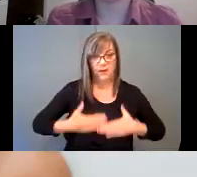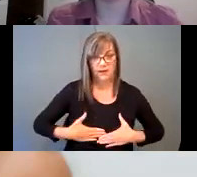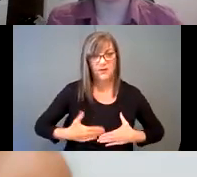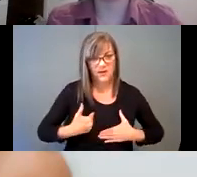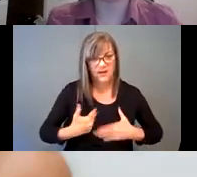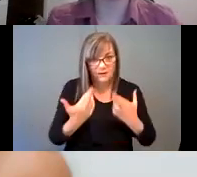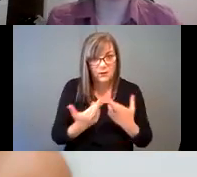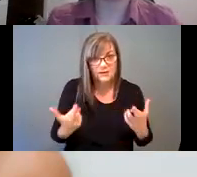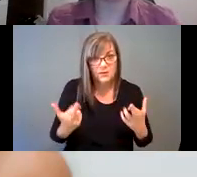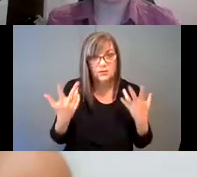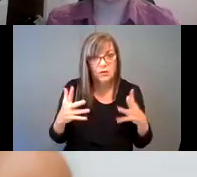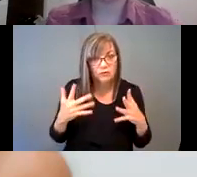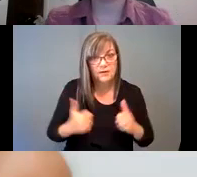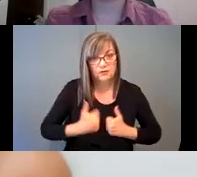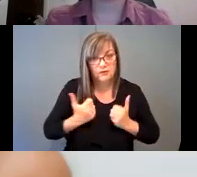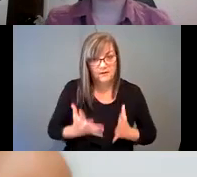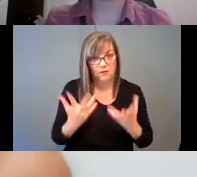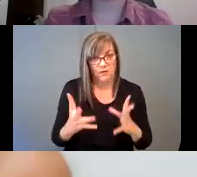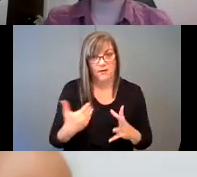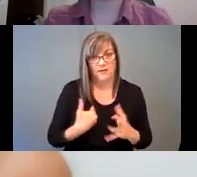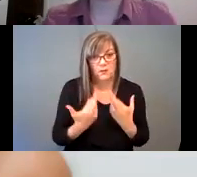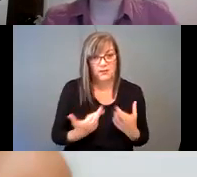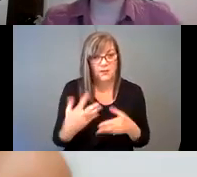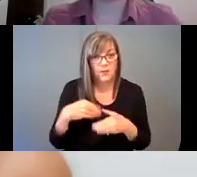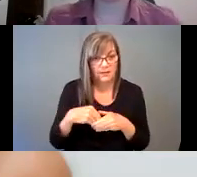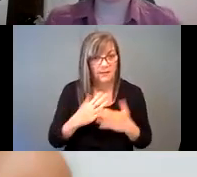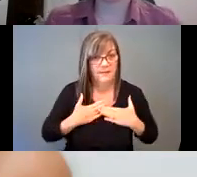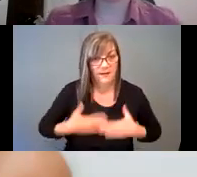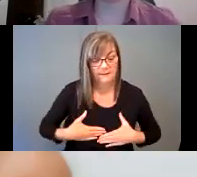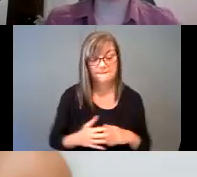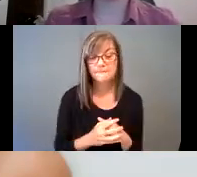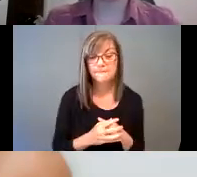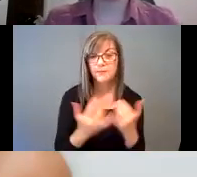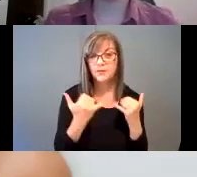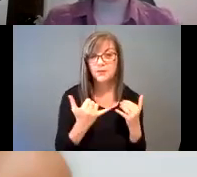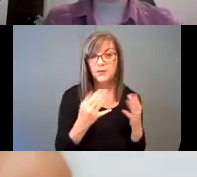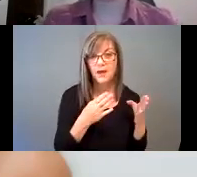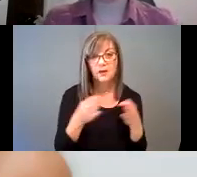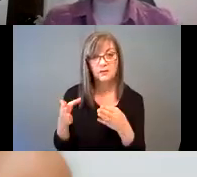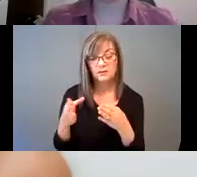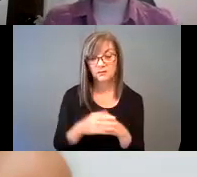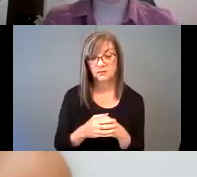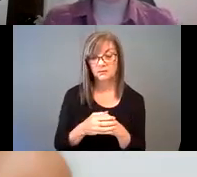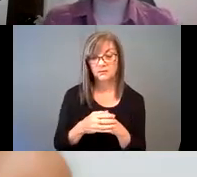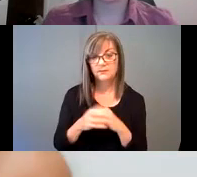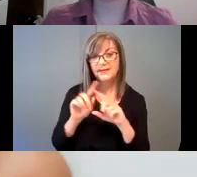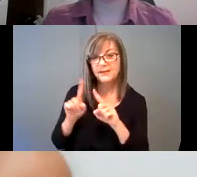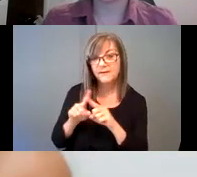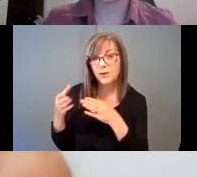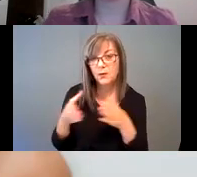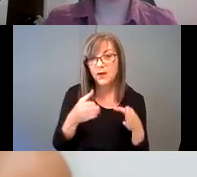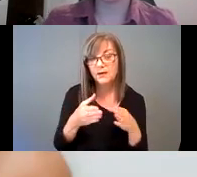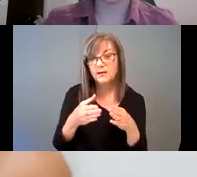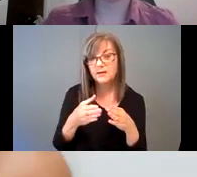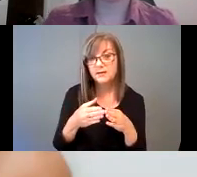the survivor already has. So in this part, we'll shift more to talking about what are ways that someone's trauma reactions